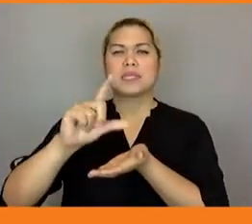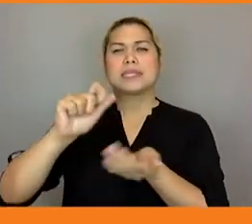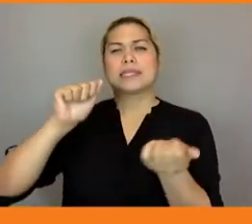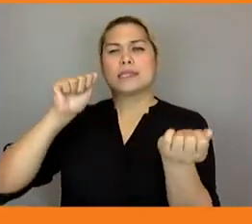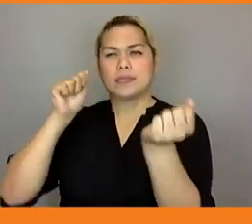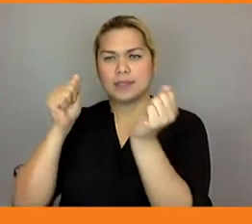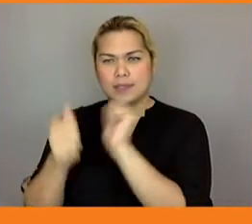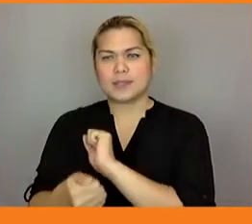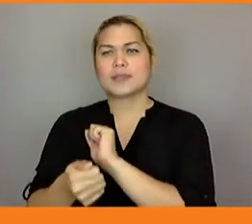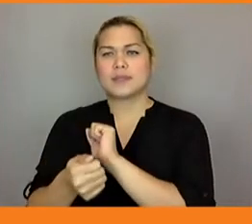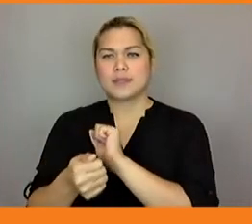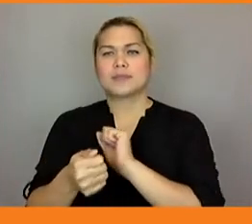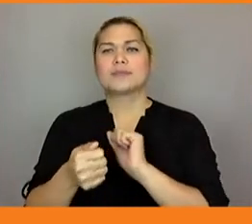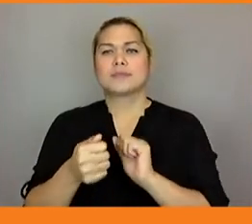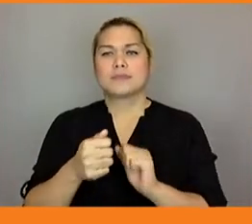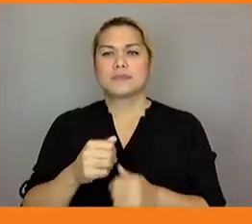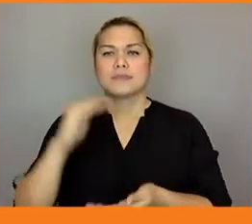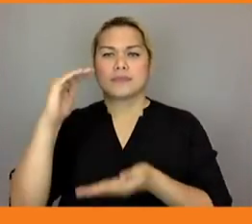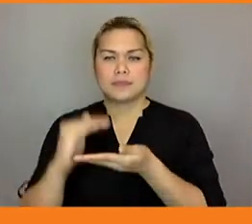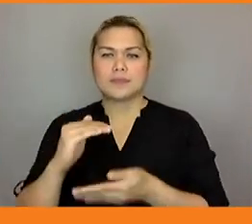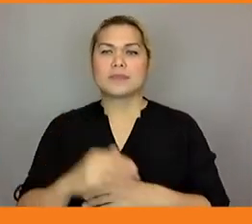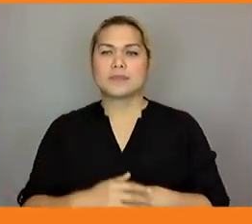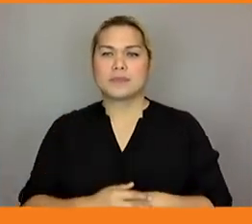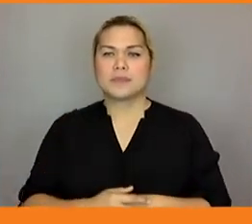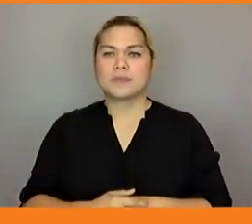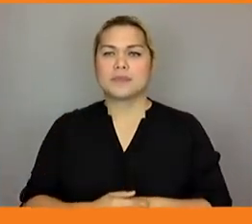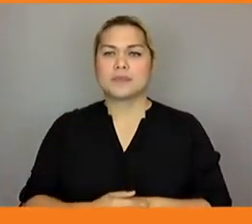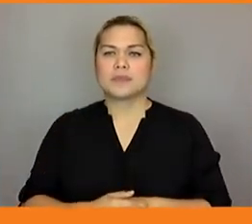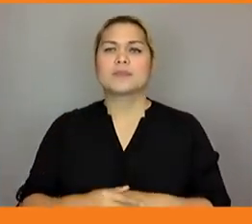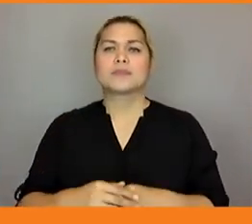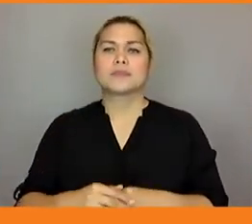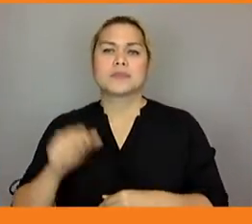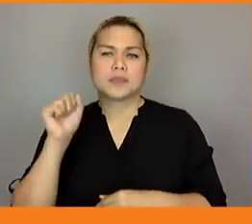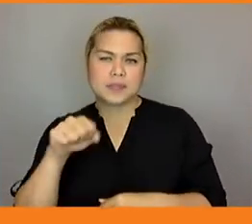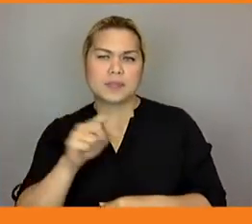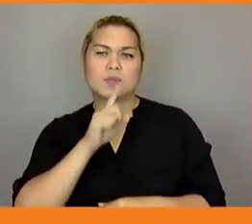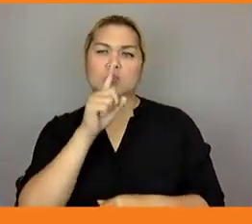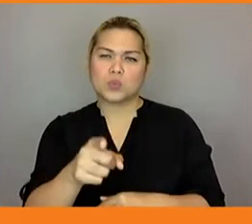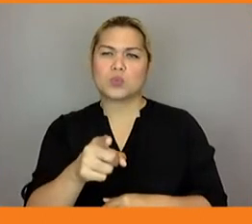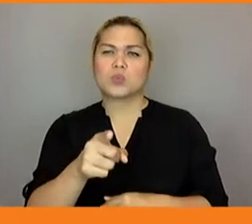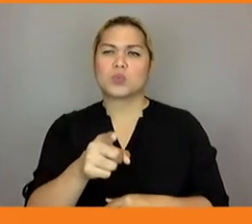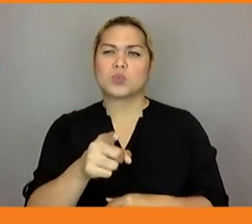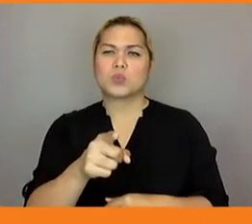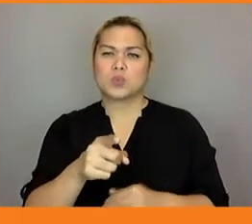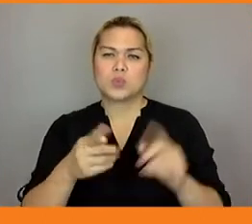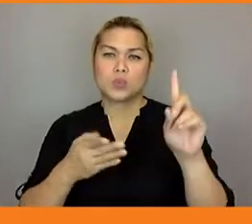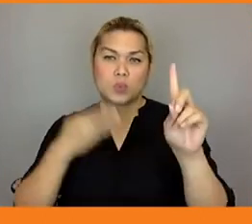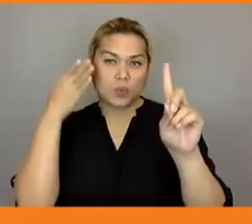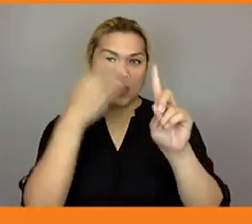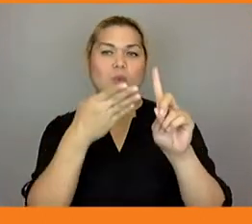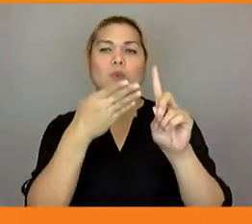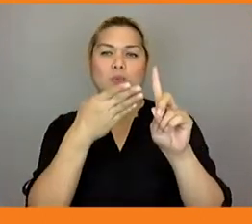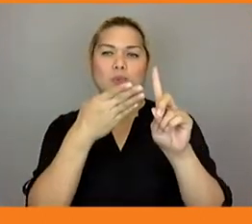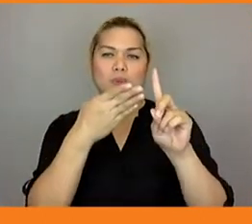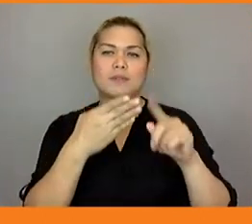So as I mentioned, our ambition right now is to invest $100 billion